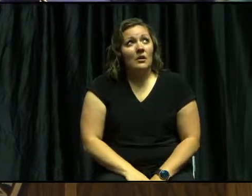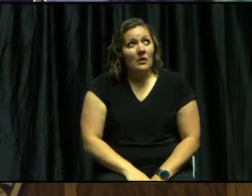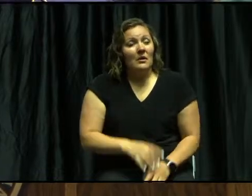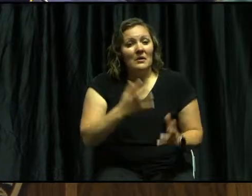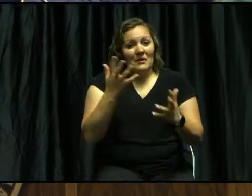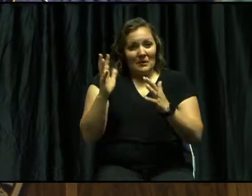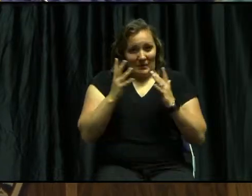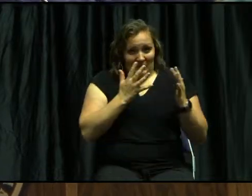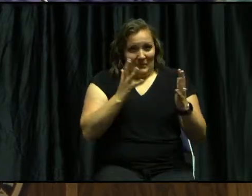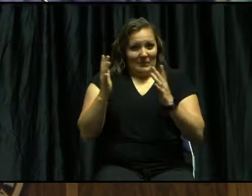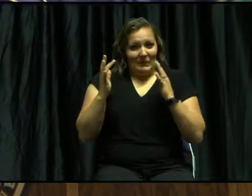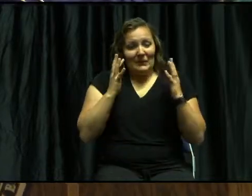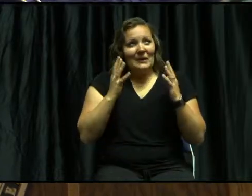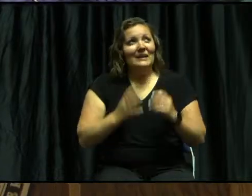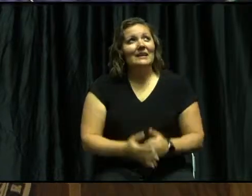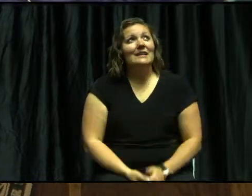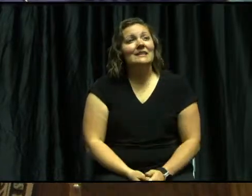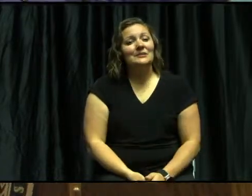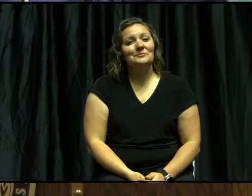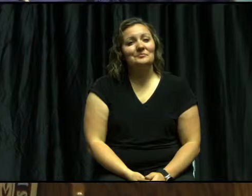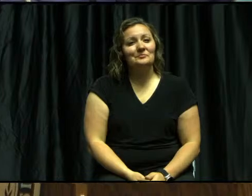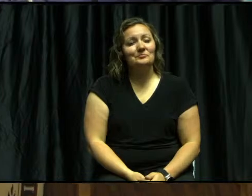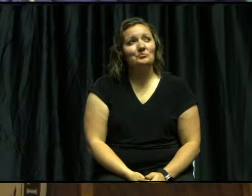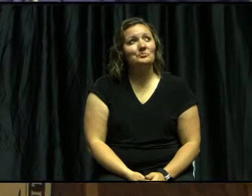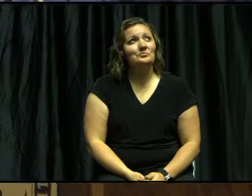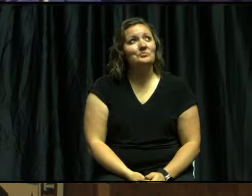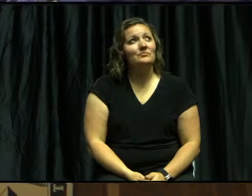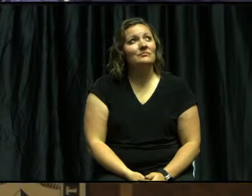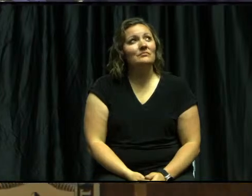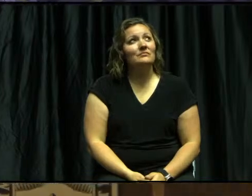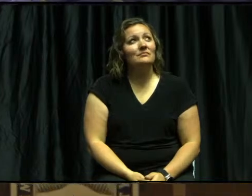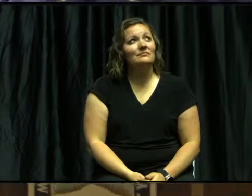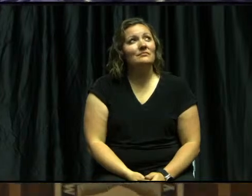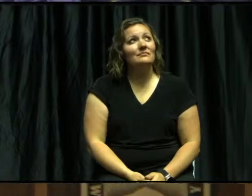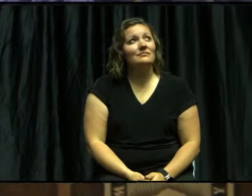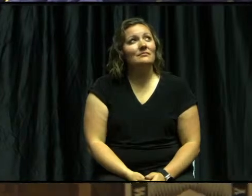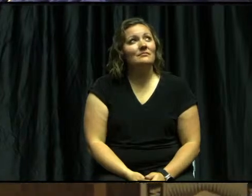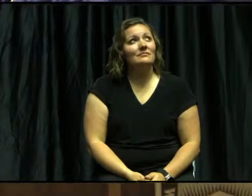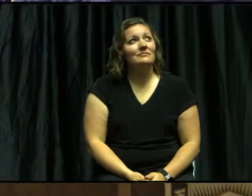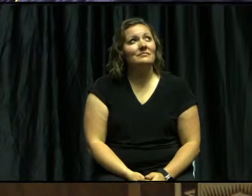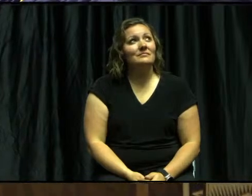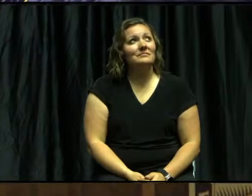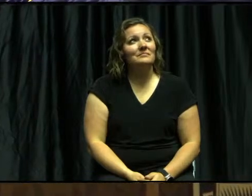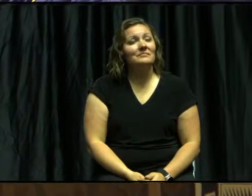Let me give you this. You'll leave it up here after you get through. Okay.